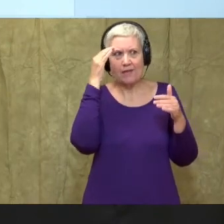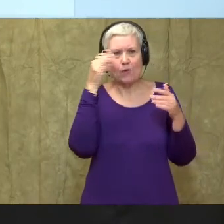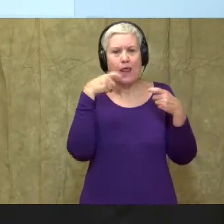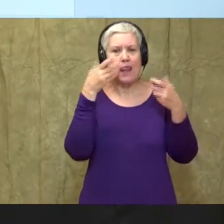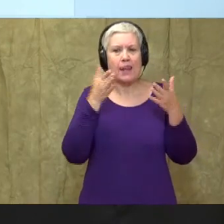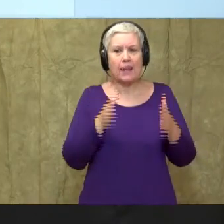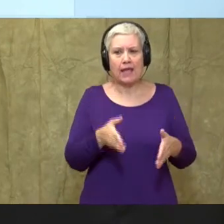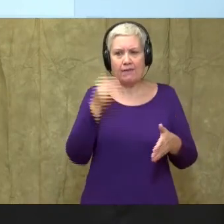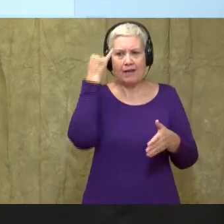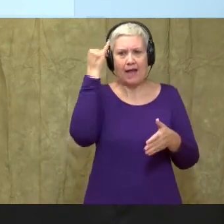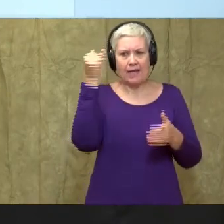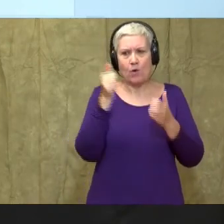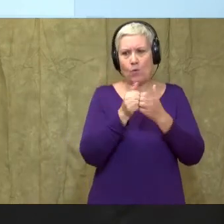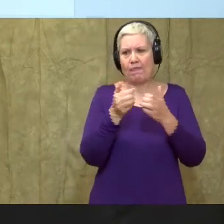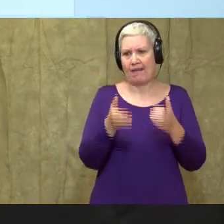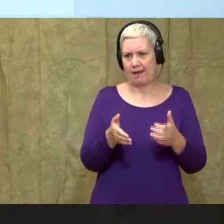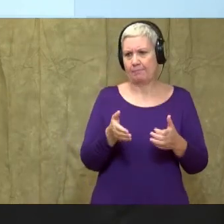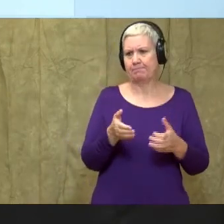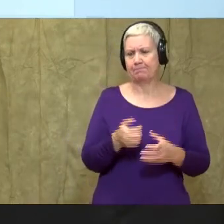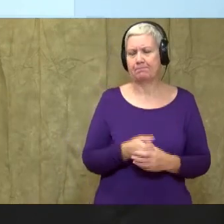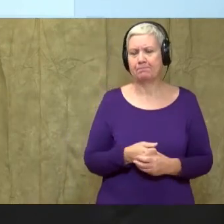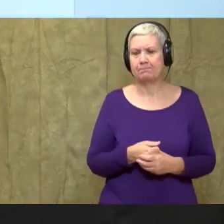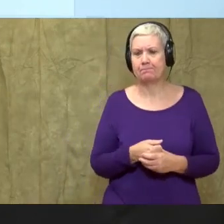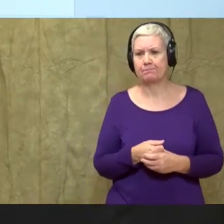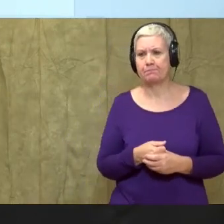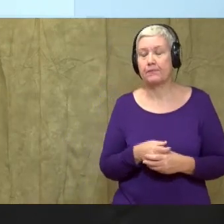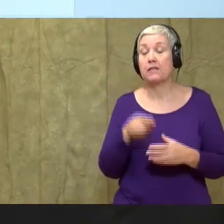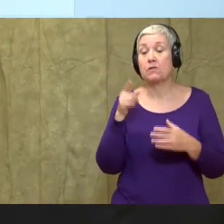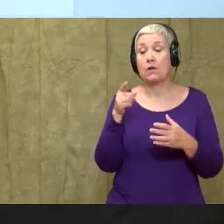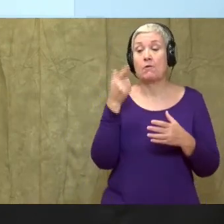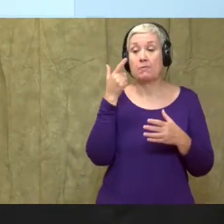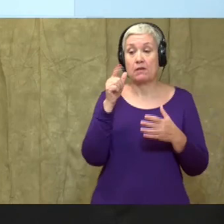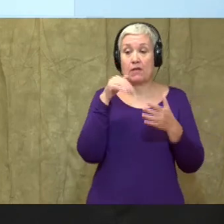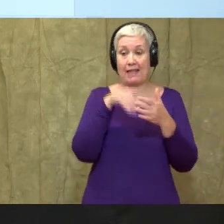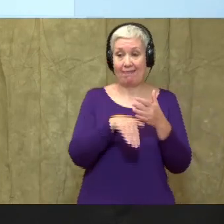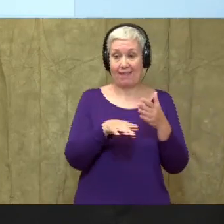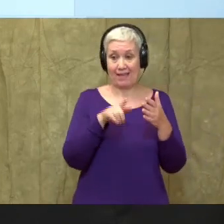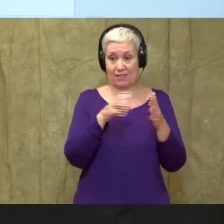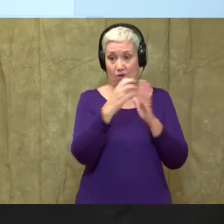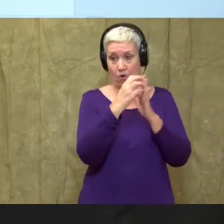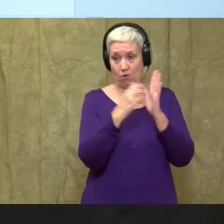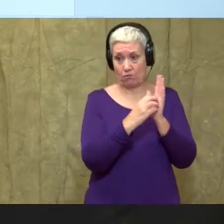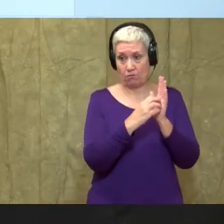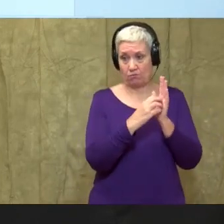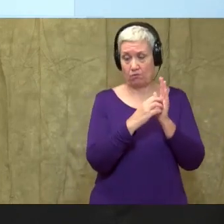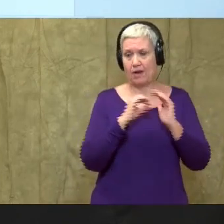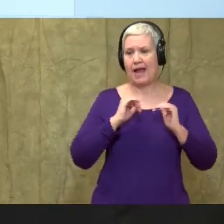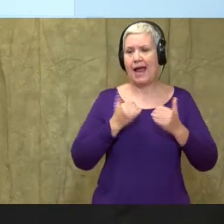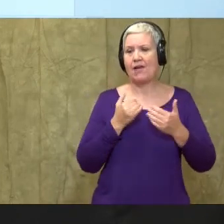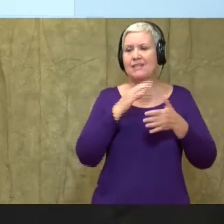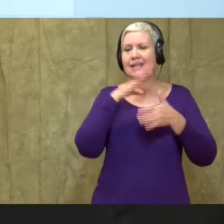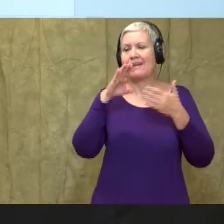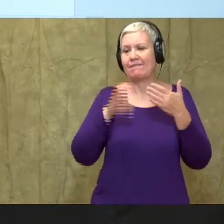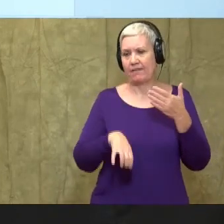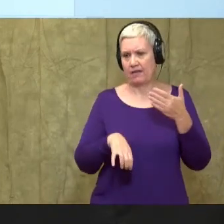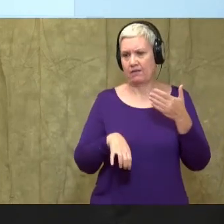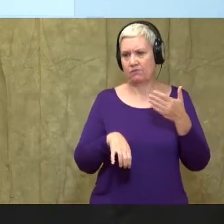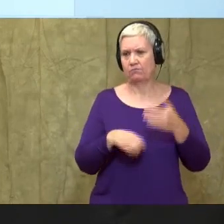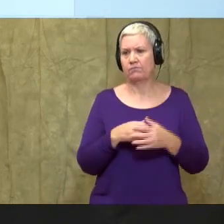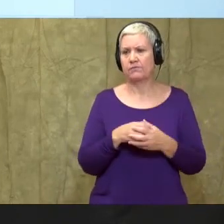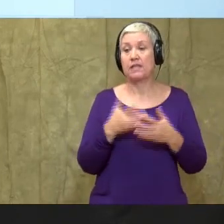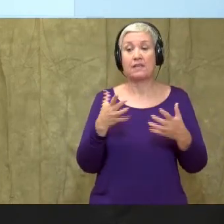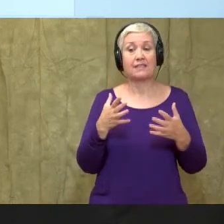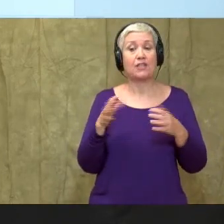that effectively. So we're going to look at, in this article today, how does the author conclude, and does he do